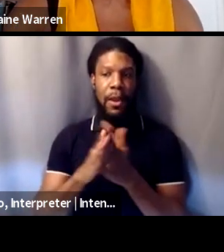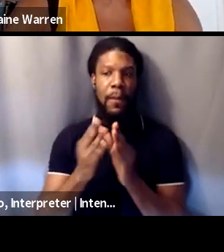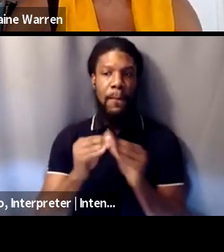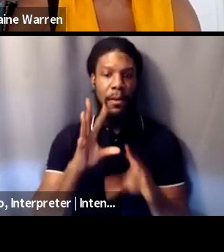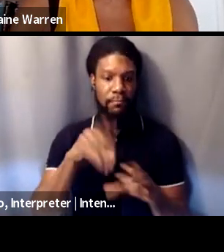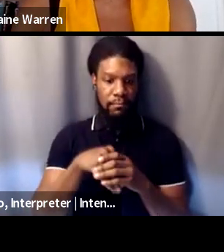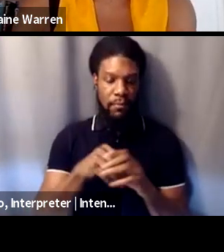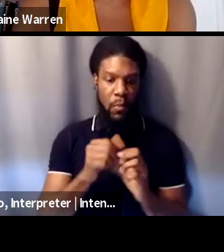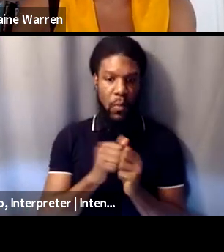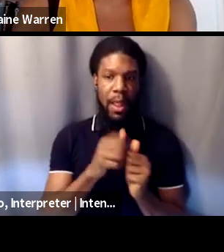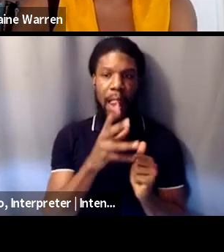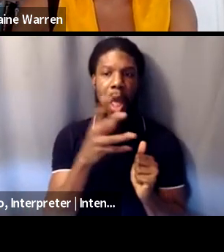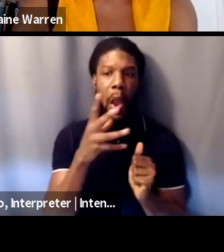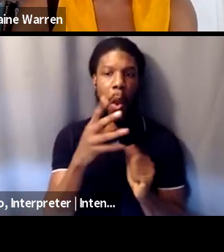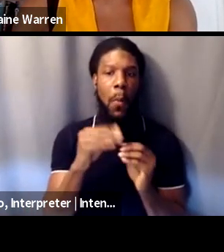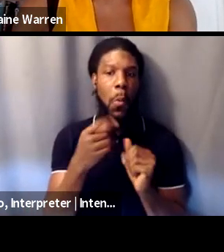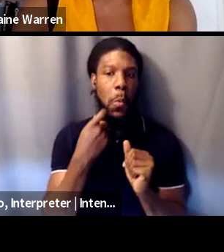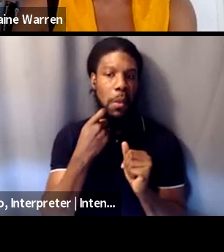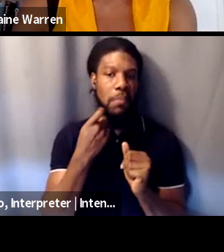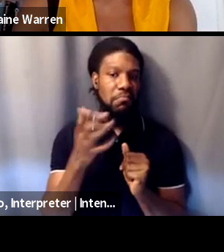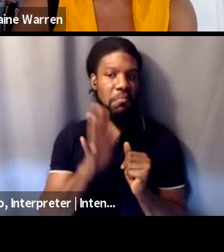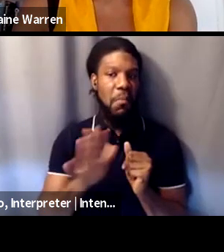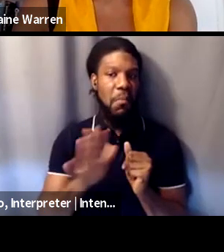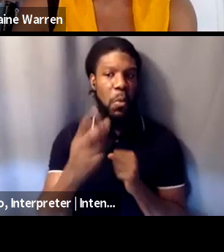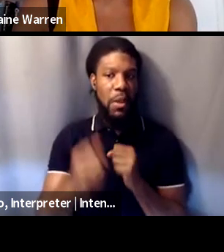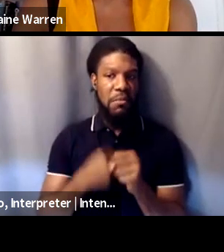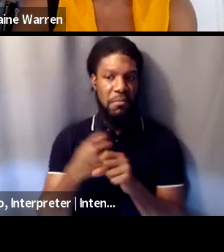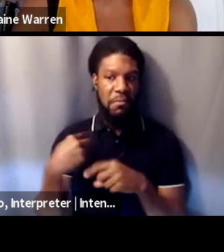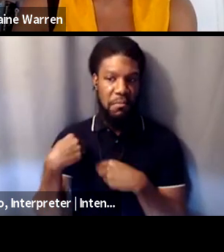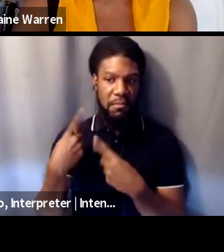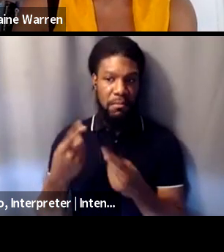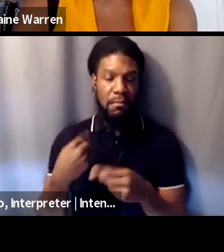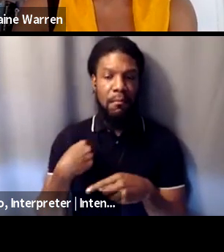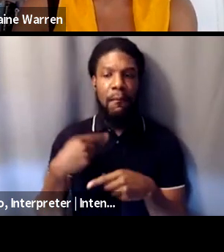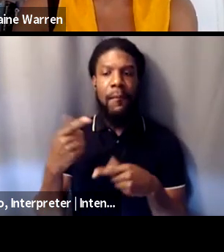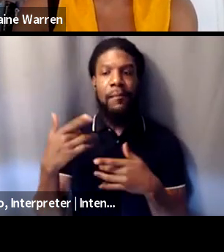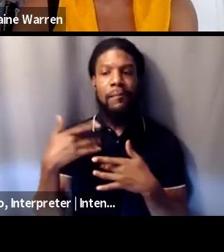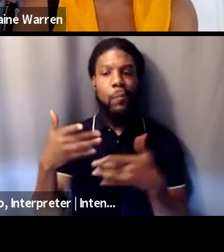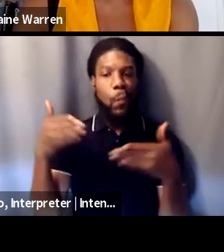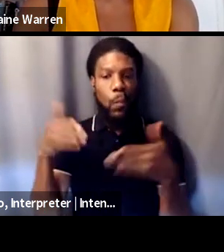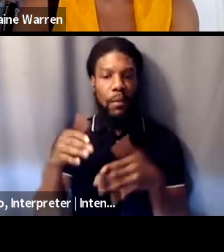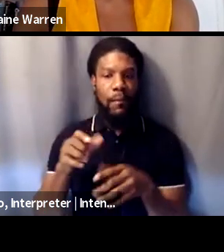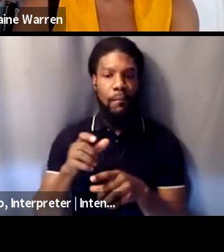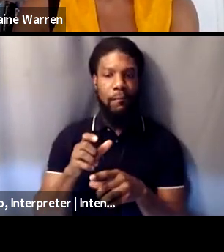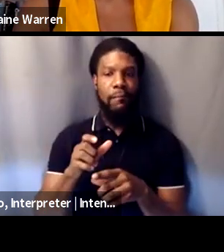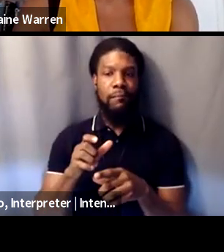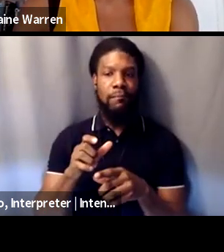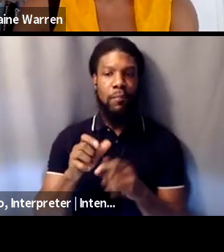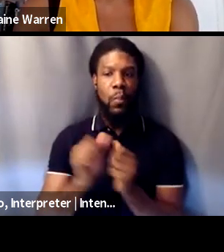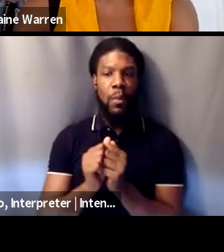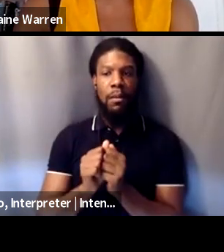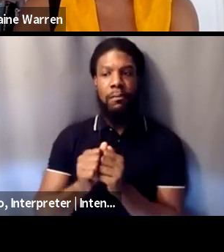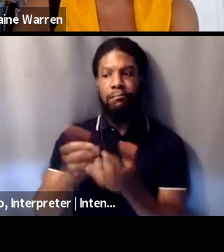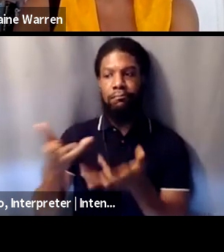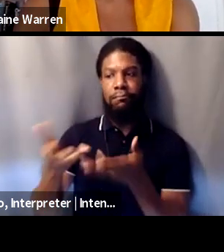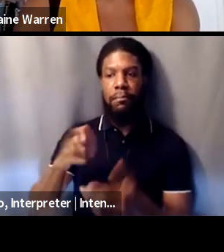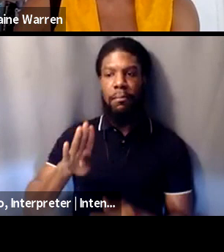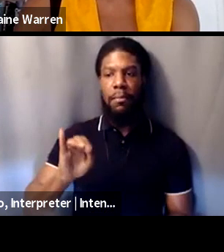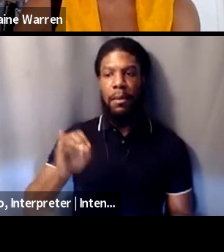as of recent in the last about 3 years. And that's been like working primarily with BIPOC people who work in